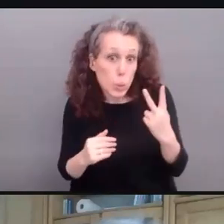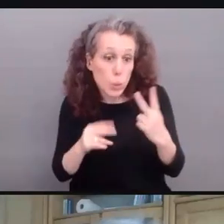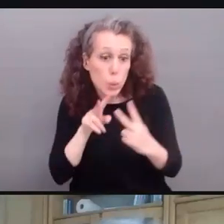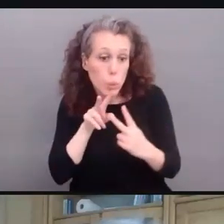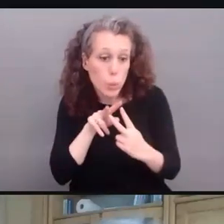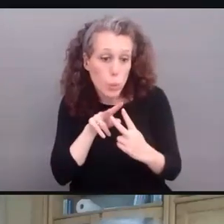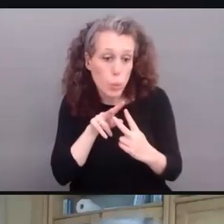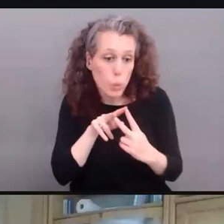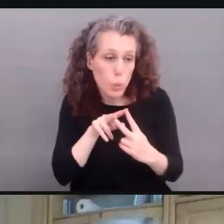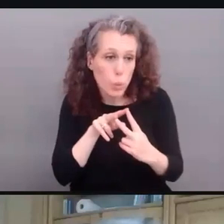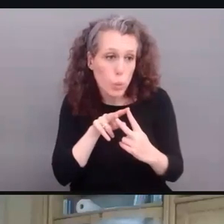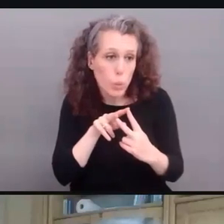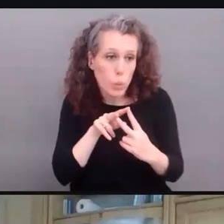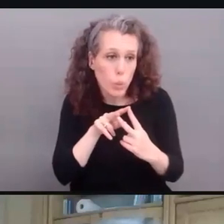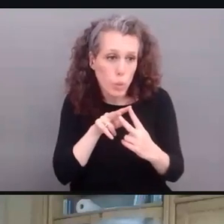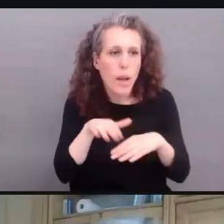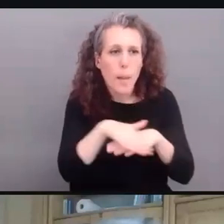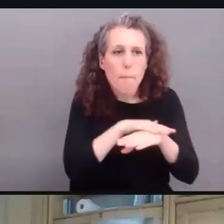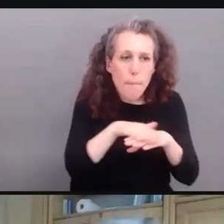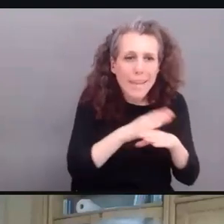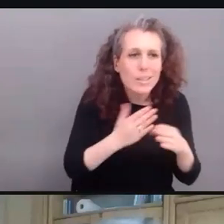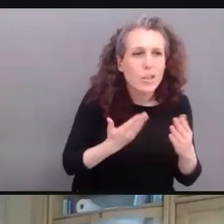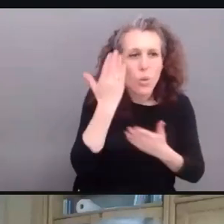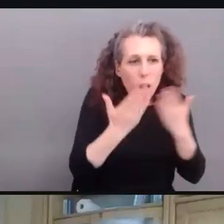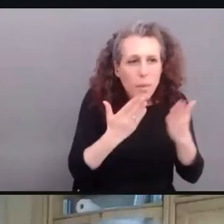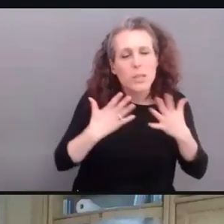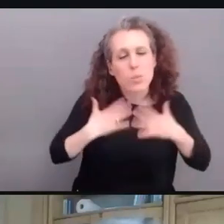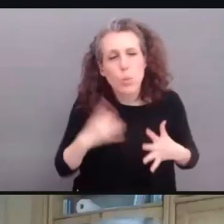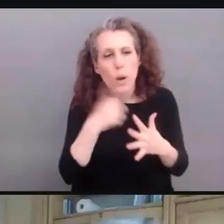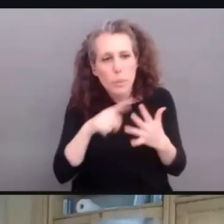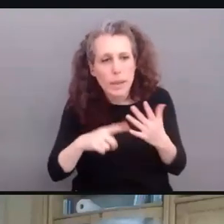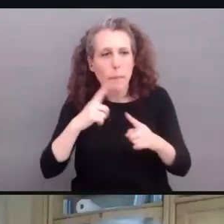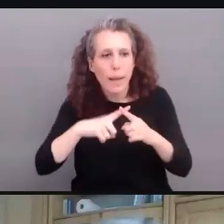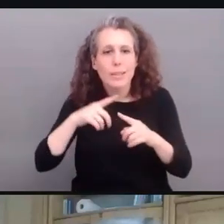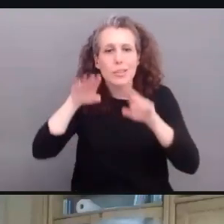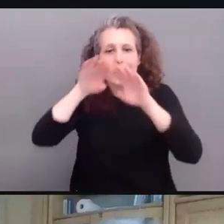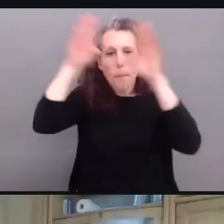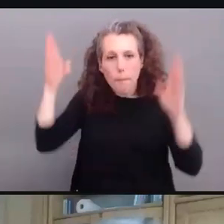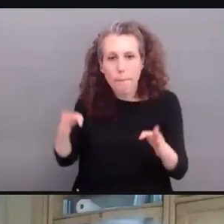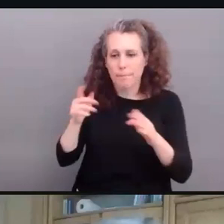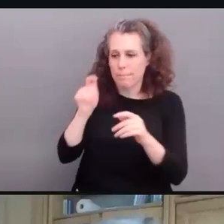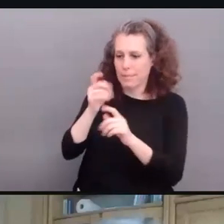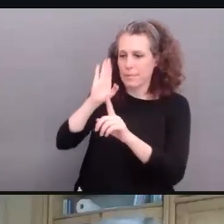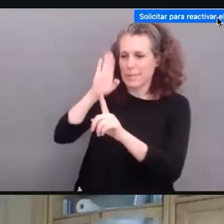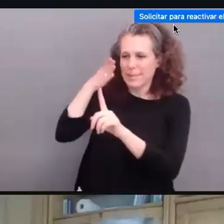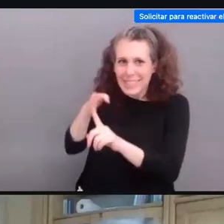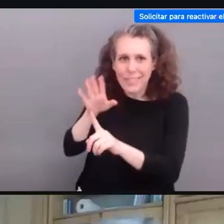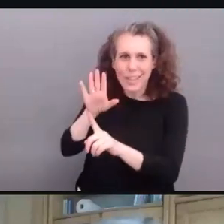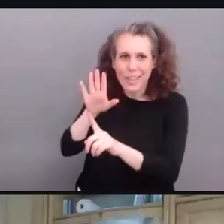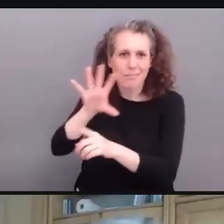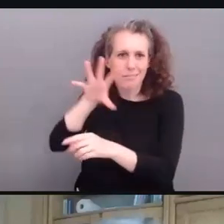basic functional requirements and recommendations and on the specific use buildings and environments. Next slide,